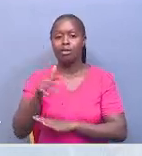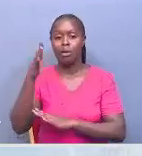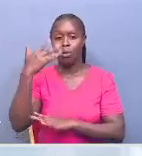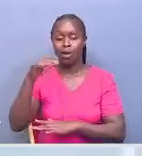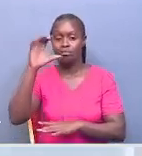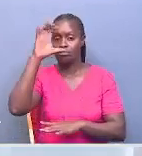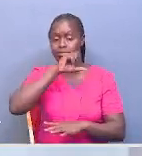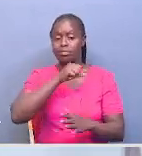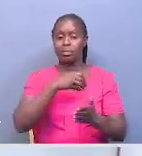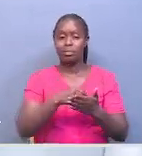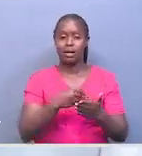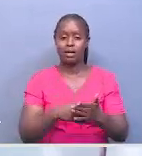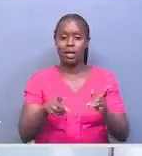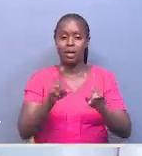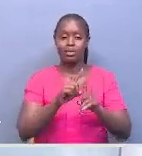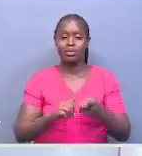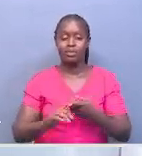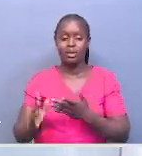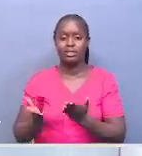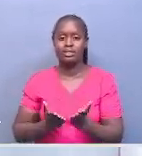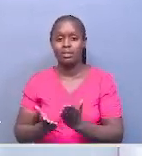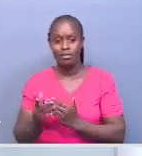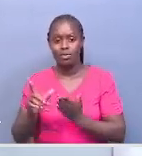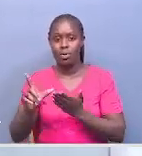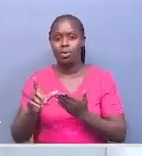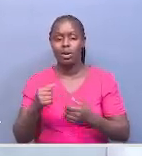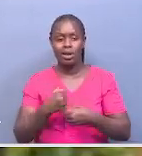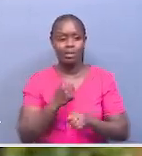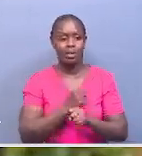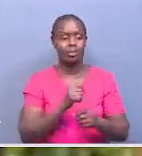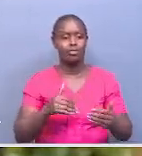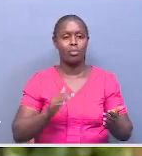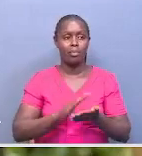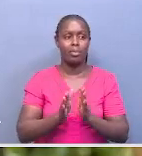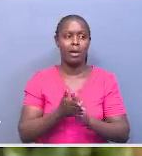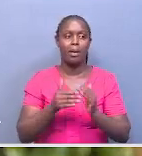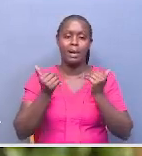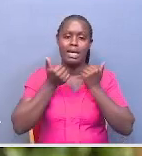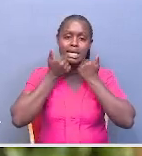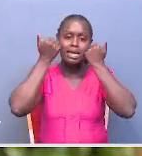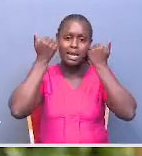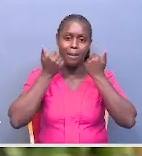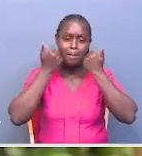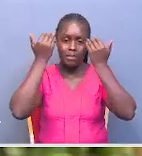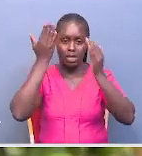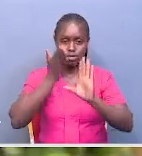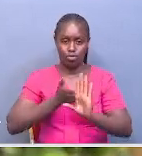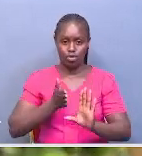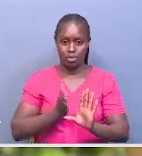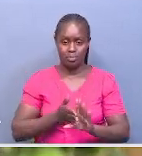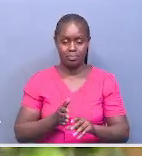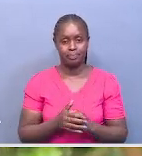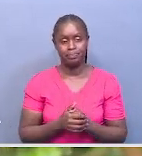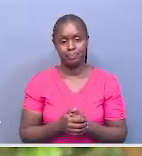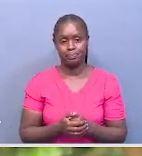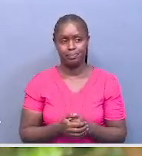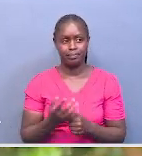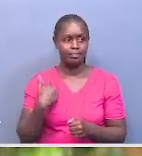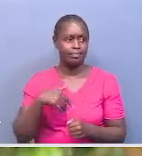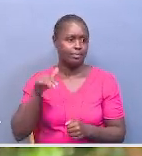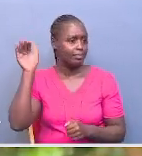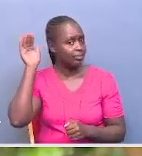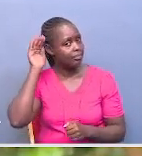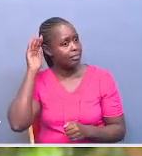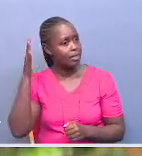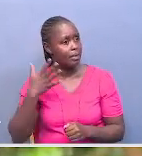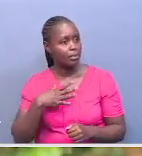income alongside an unserviced loan, drove him into depression. I earned some people that who had